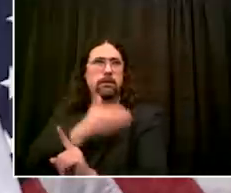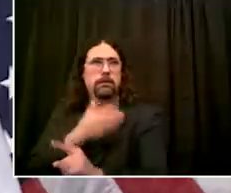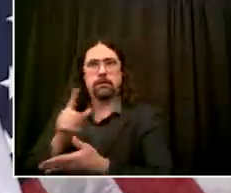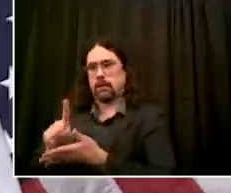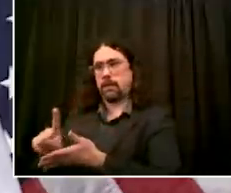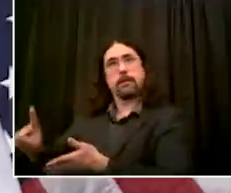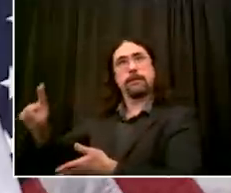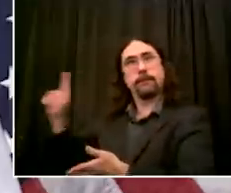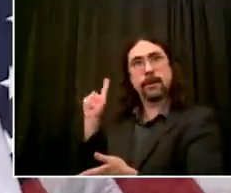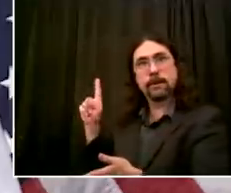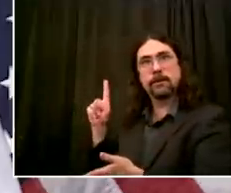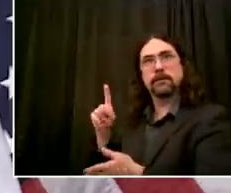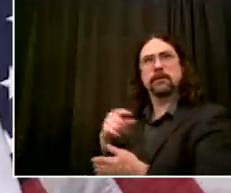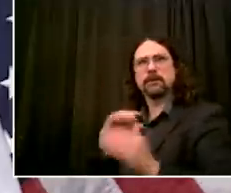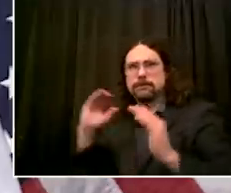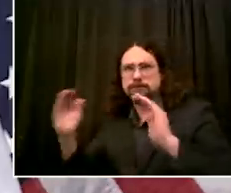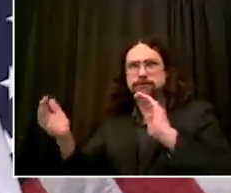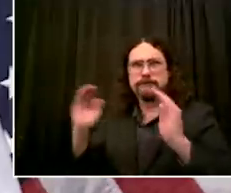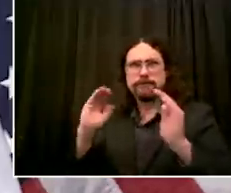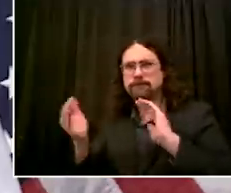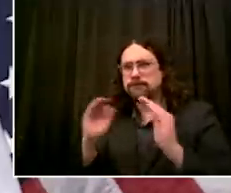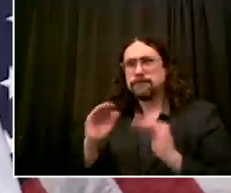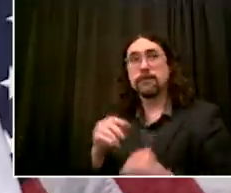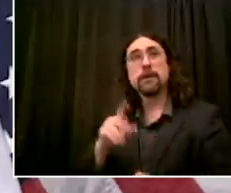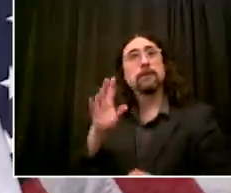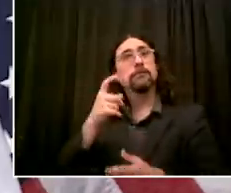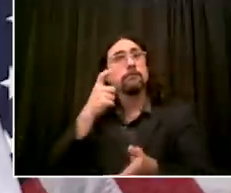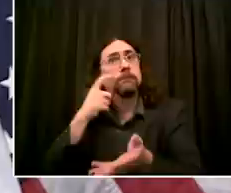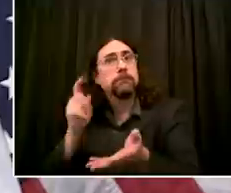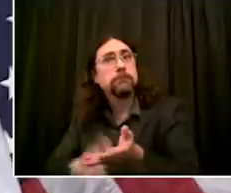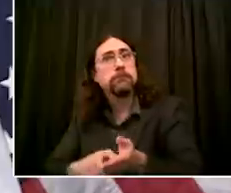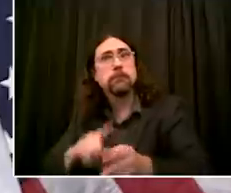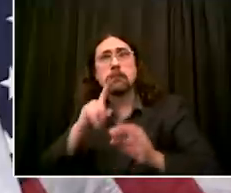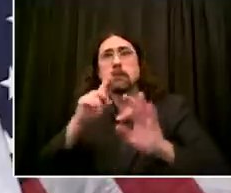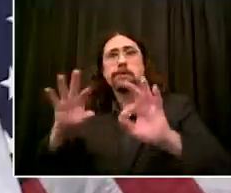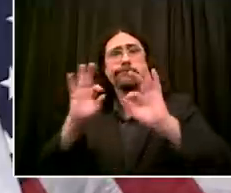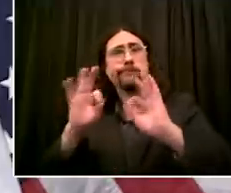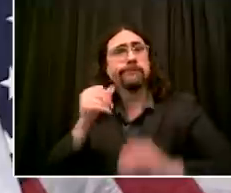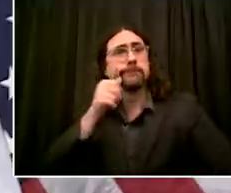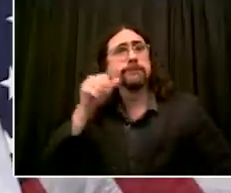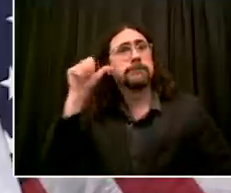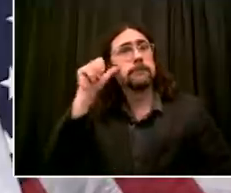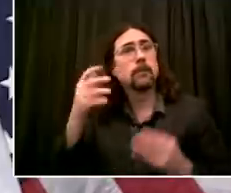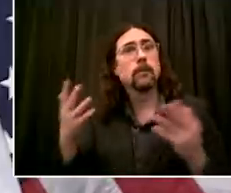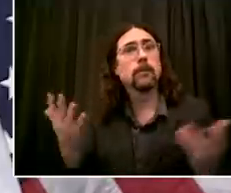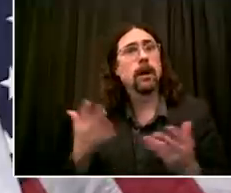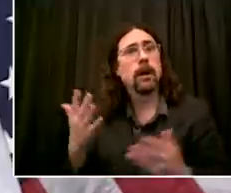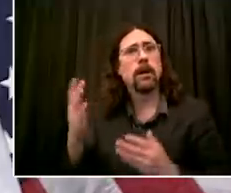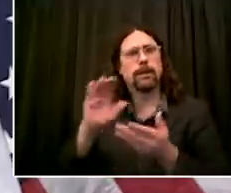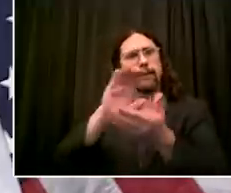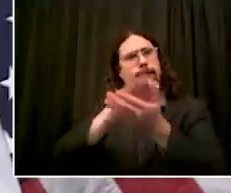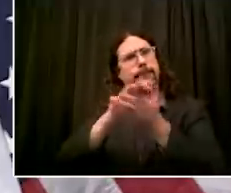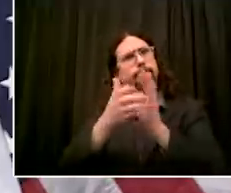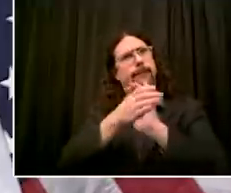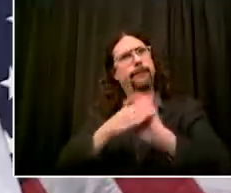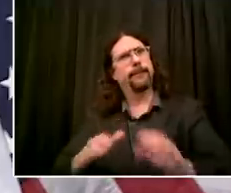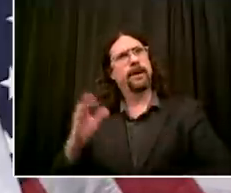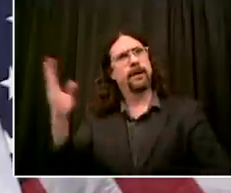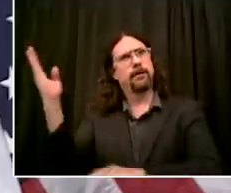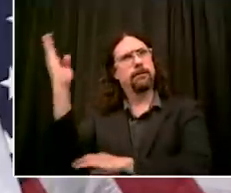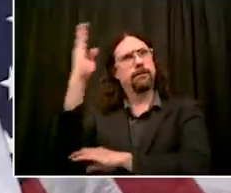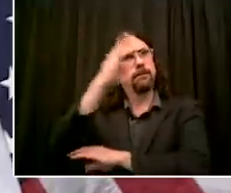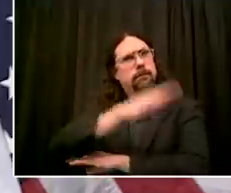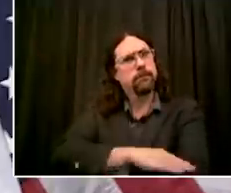day. Yeah, some tense moments, undoubtedly, but overwhelmingly peaceful protest, and the NYPD